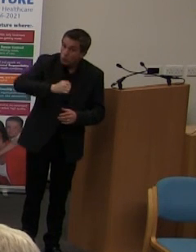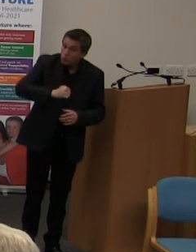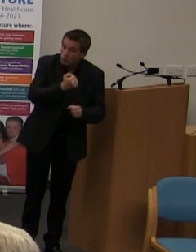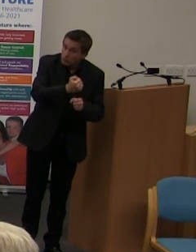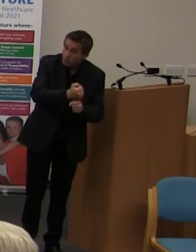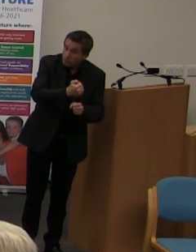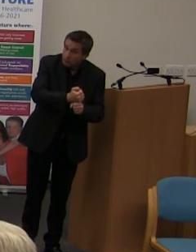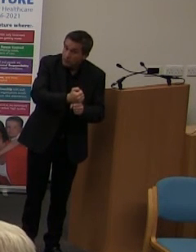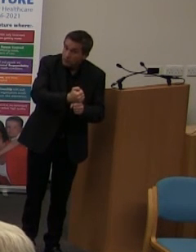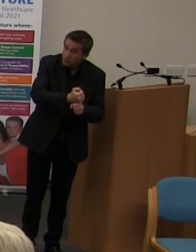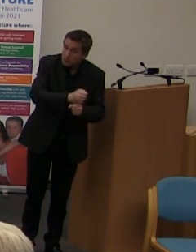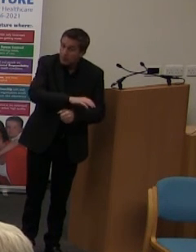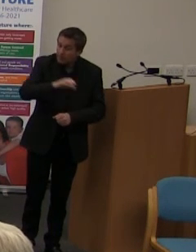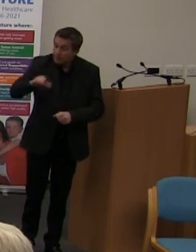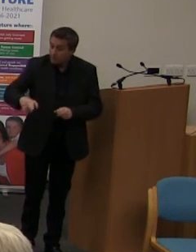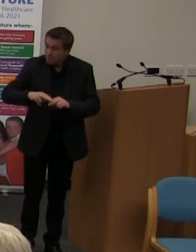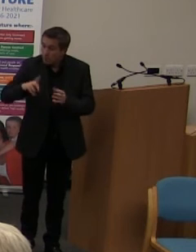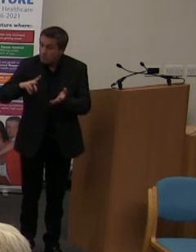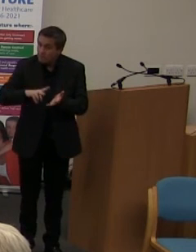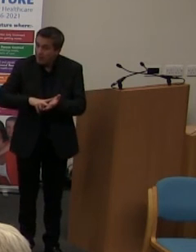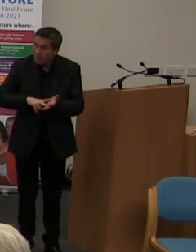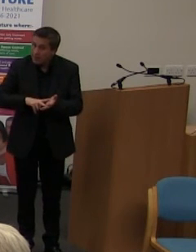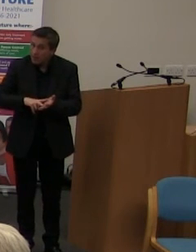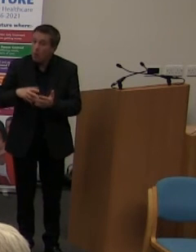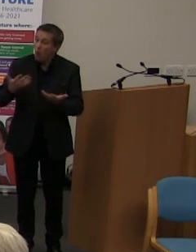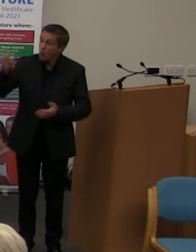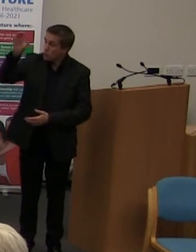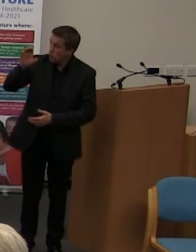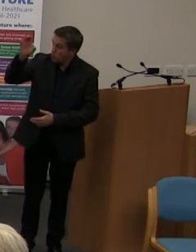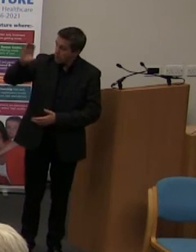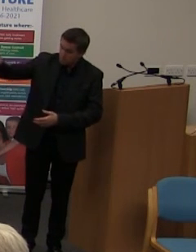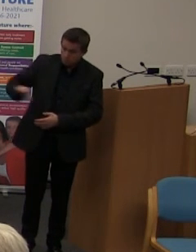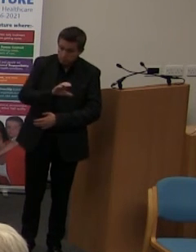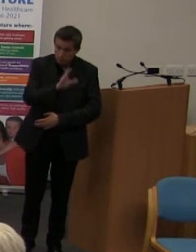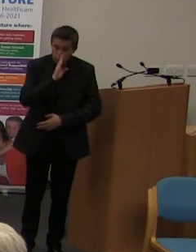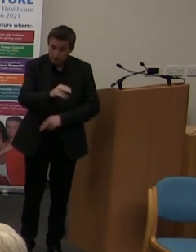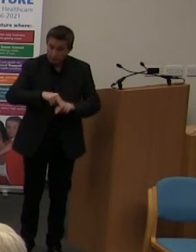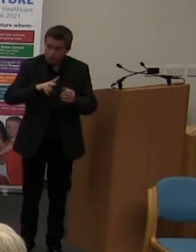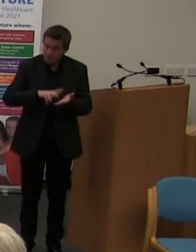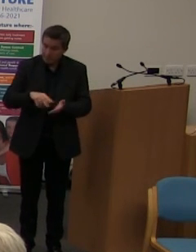into the Forth Valley Bank account, or does it go straight in from Europe?